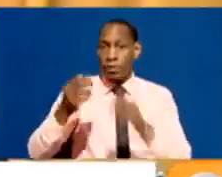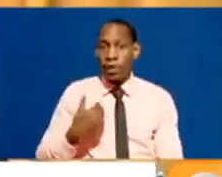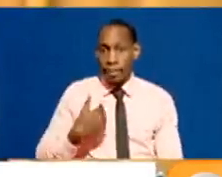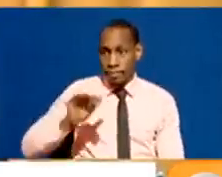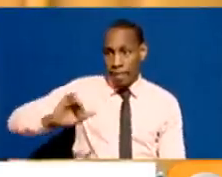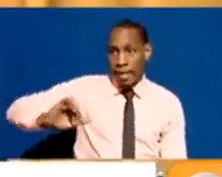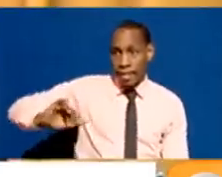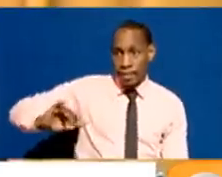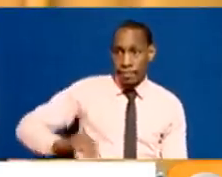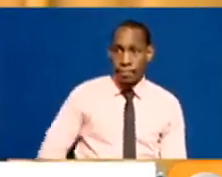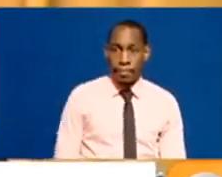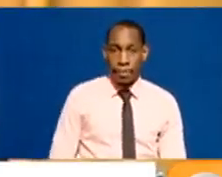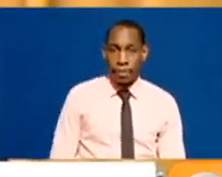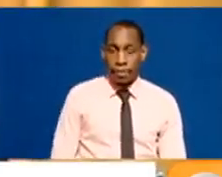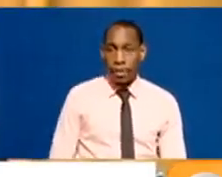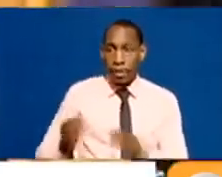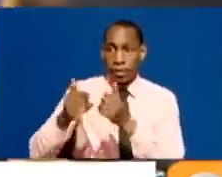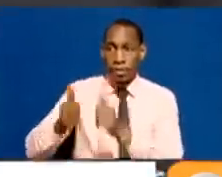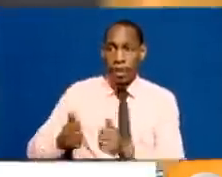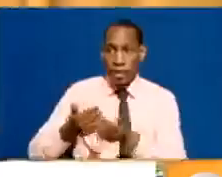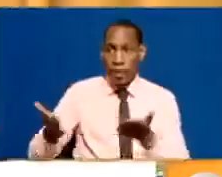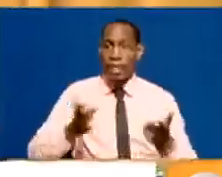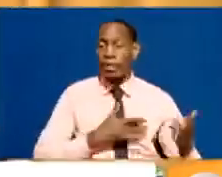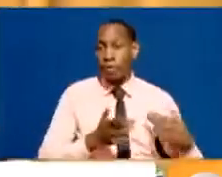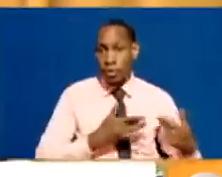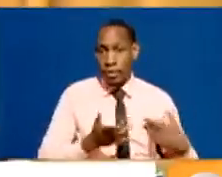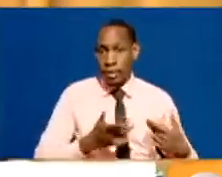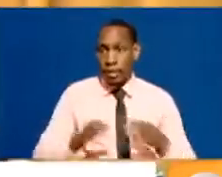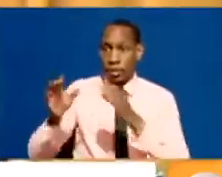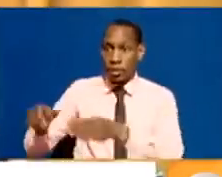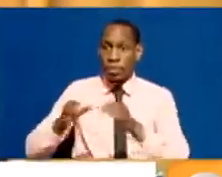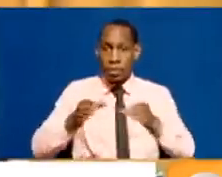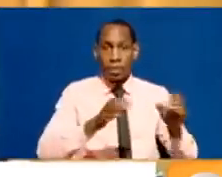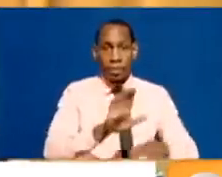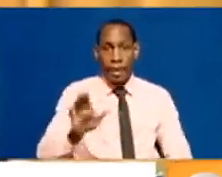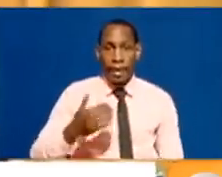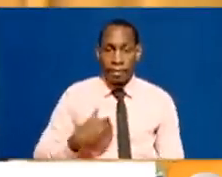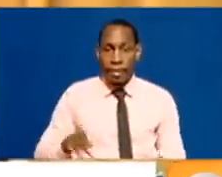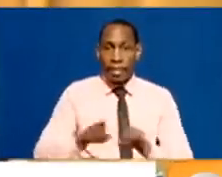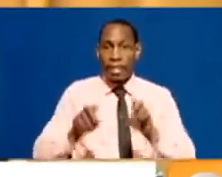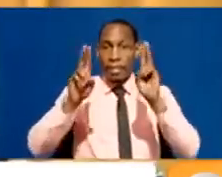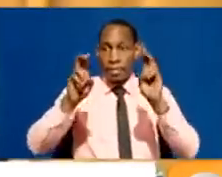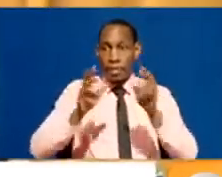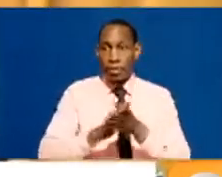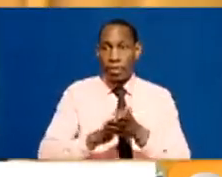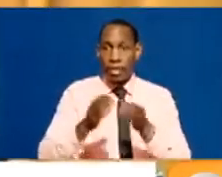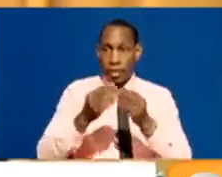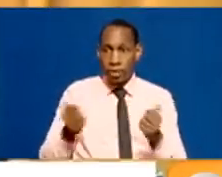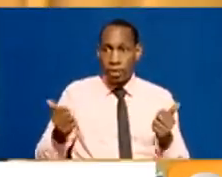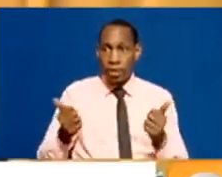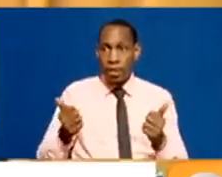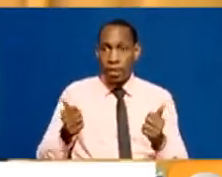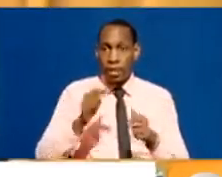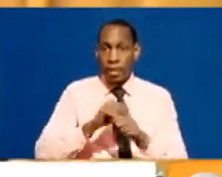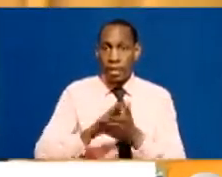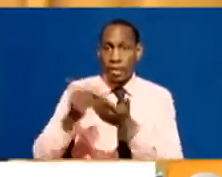left unattended to or any concerns that parties have, let those issues be addressed when you receive